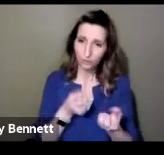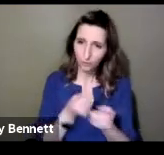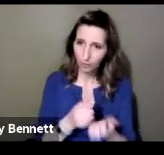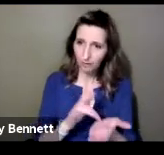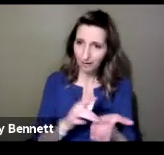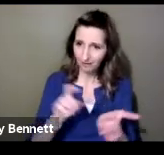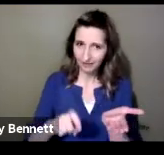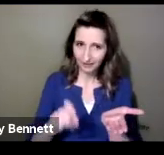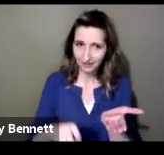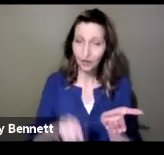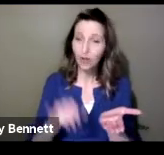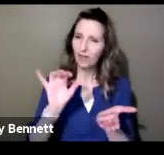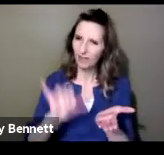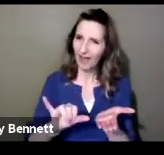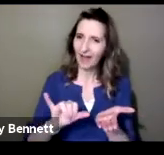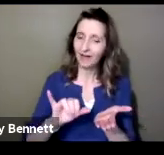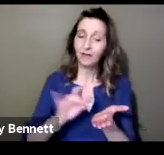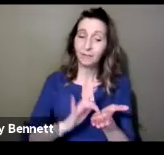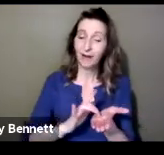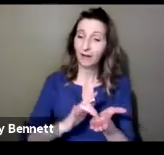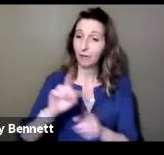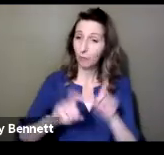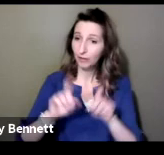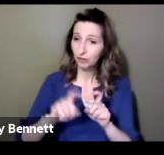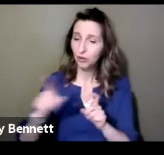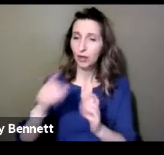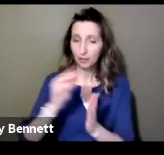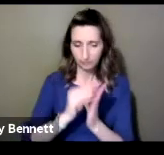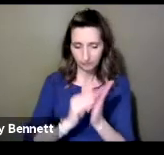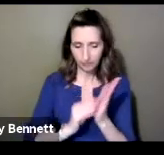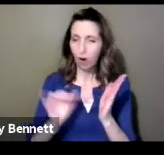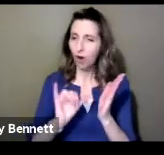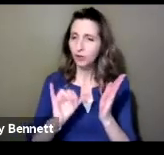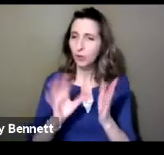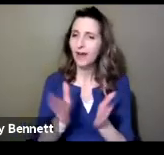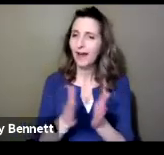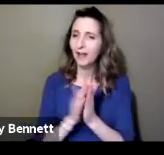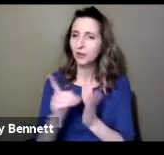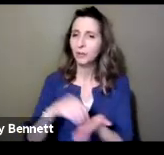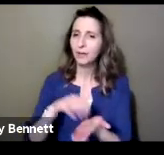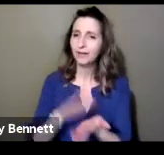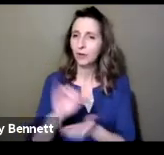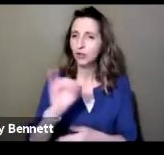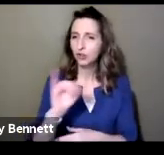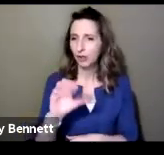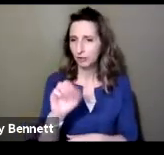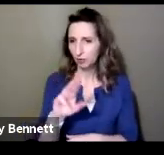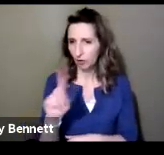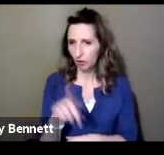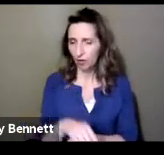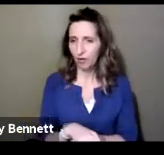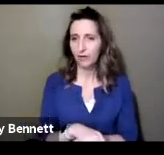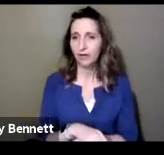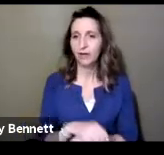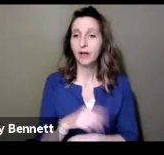turn in that medical packet, we ask that you include the insurance card and immunization record. If you say, well, I don't